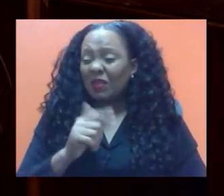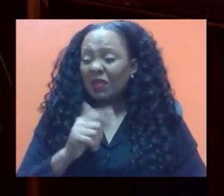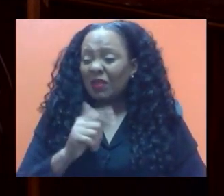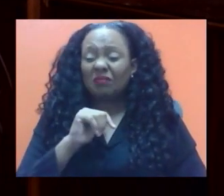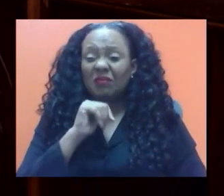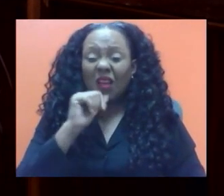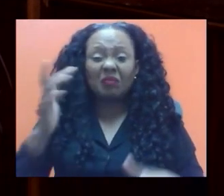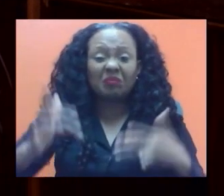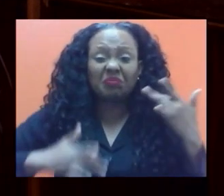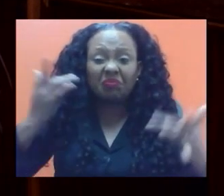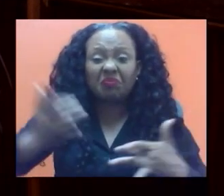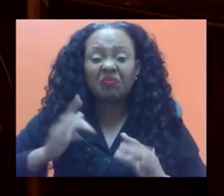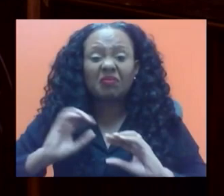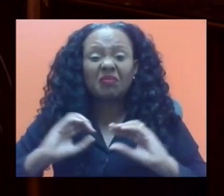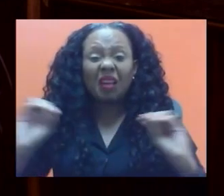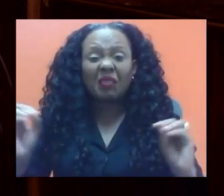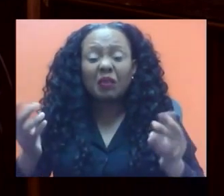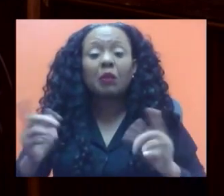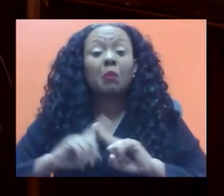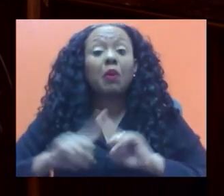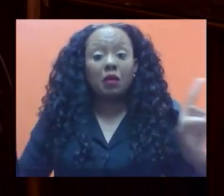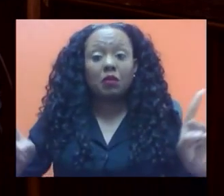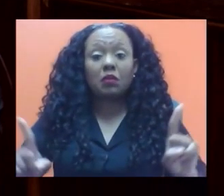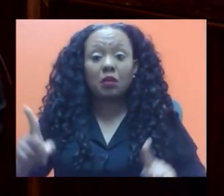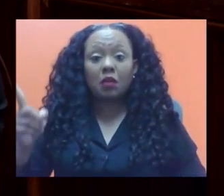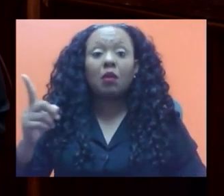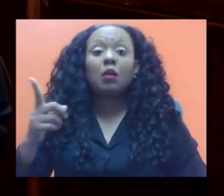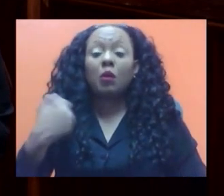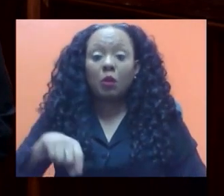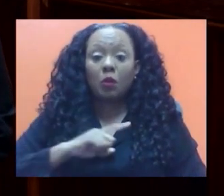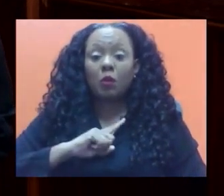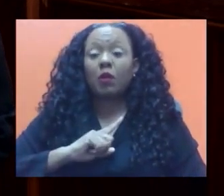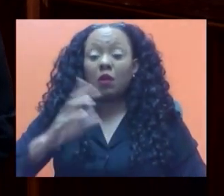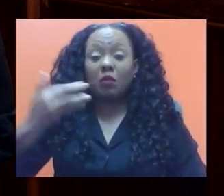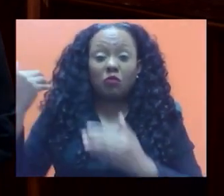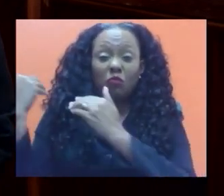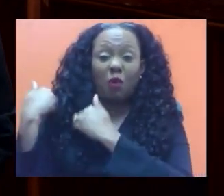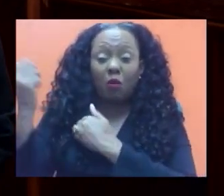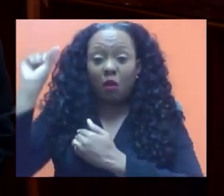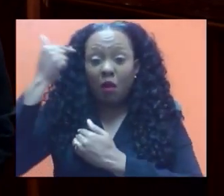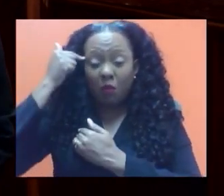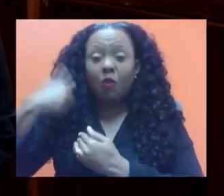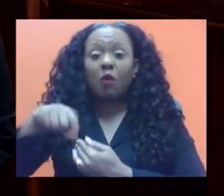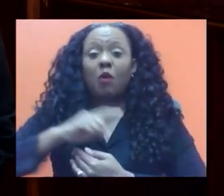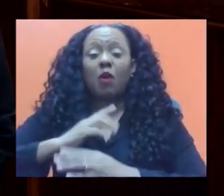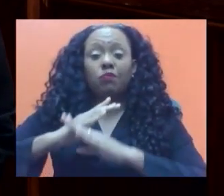a responsible government shields people from whatever the future may bring.